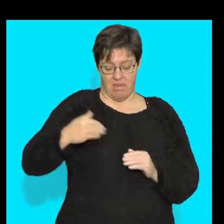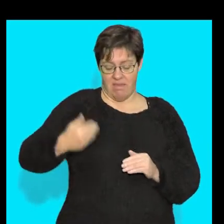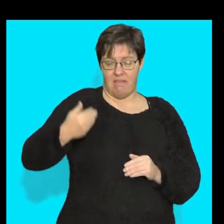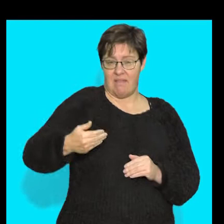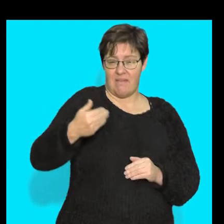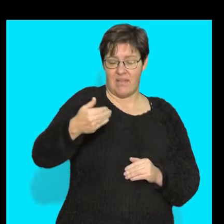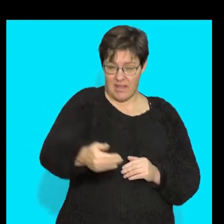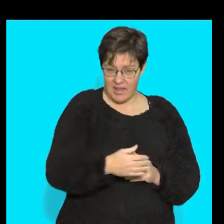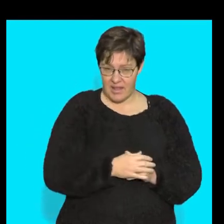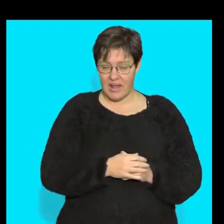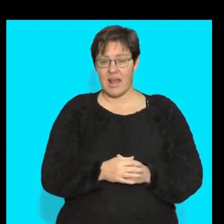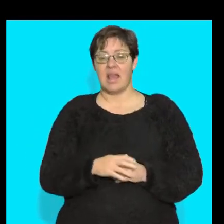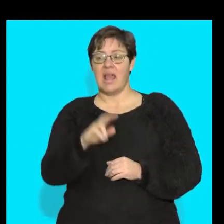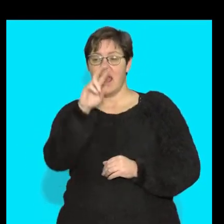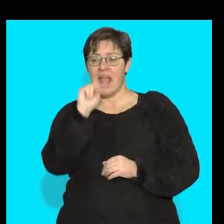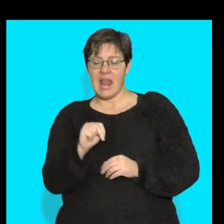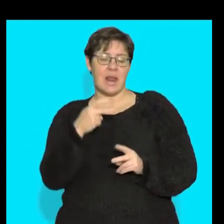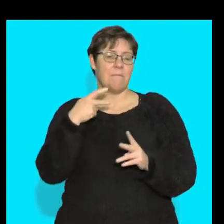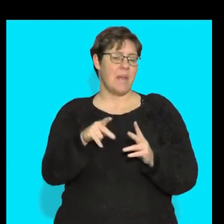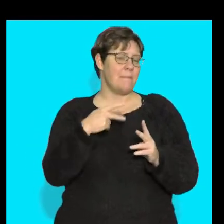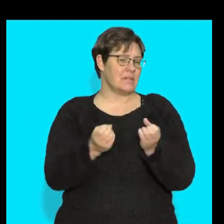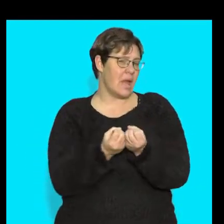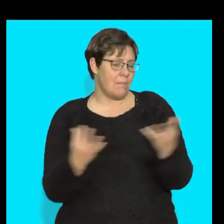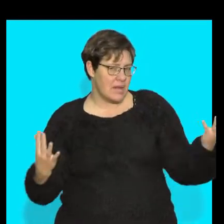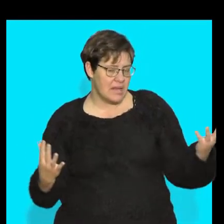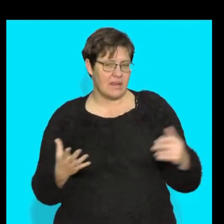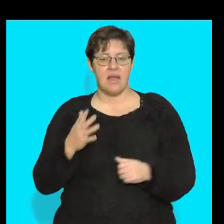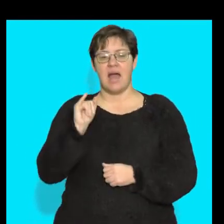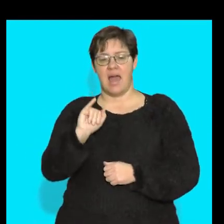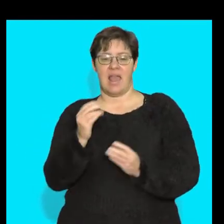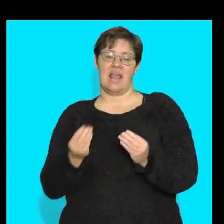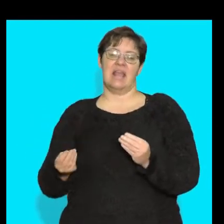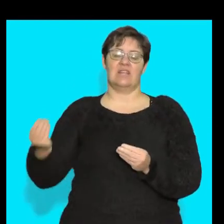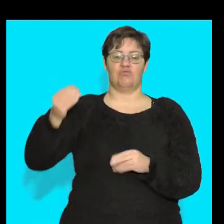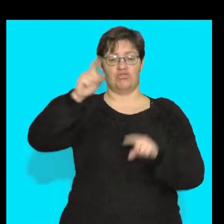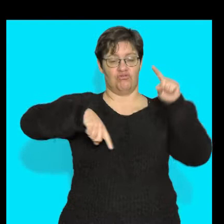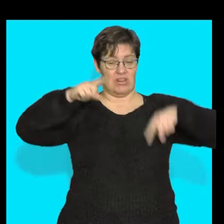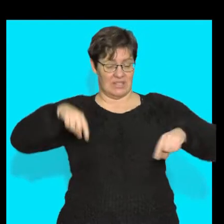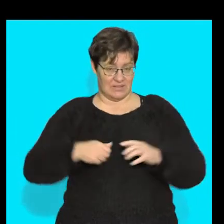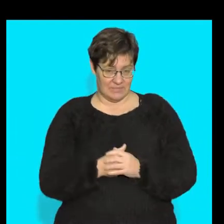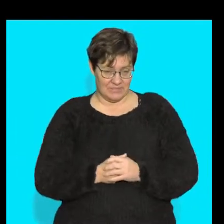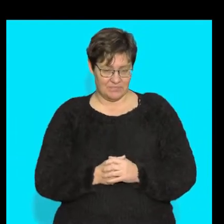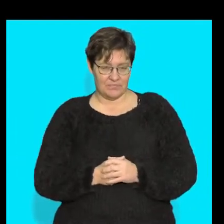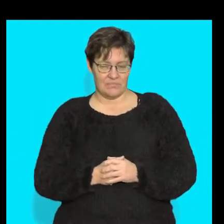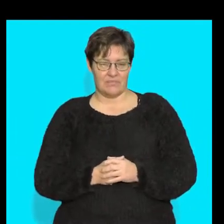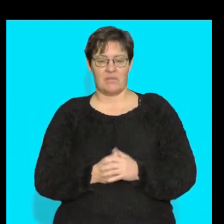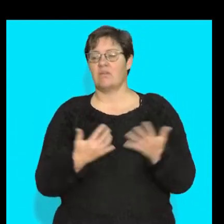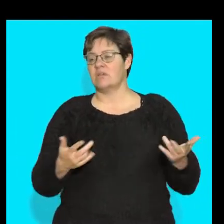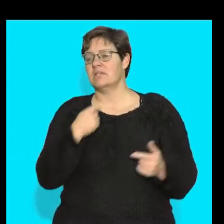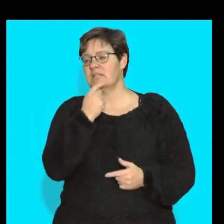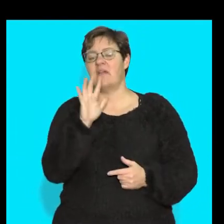intervals, N is the number of payments, and I is the interest rate as a decimal. So if I give